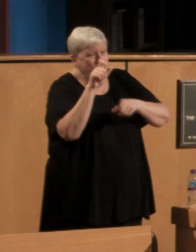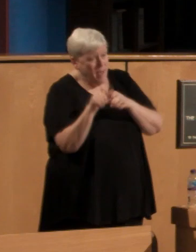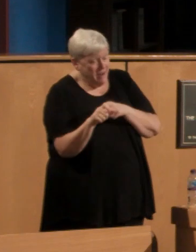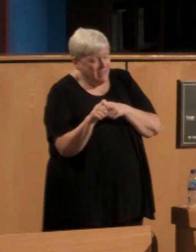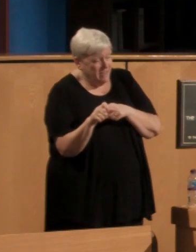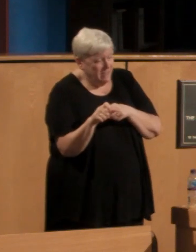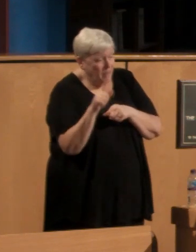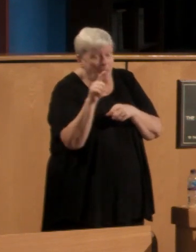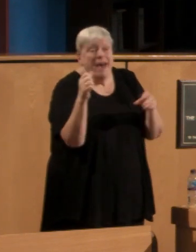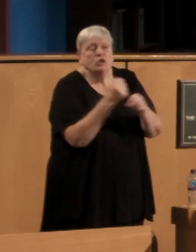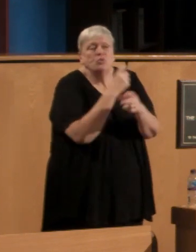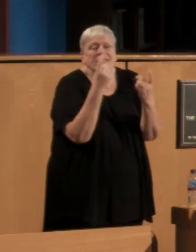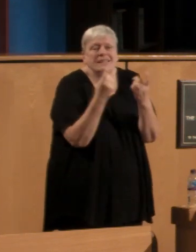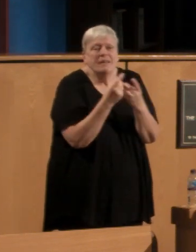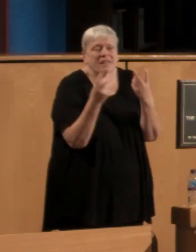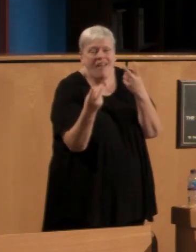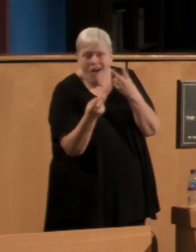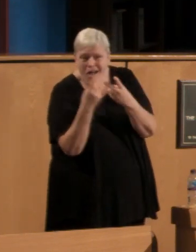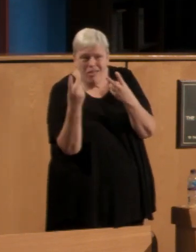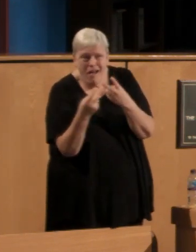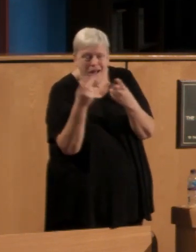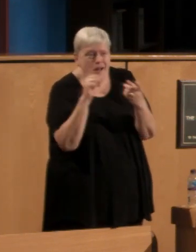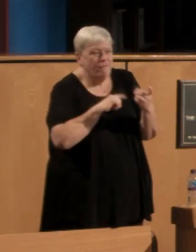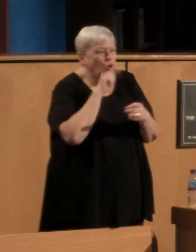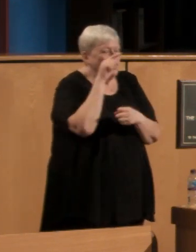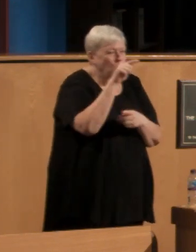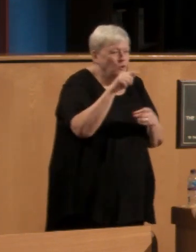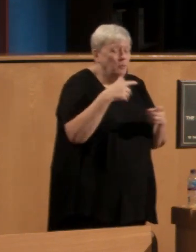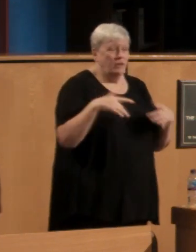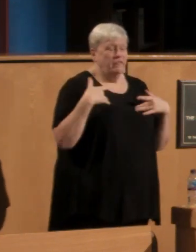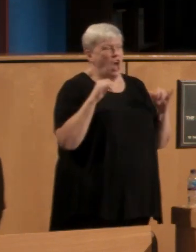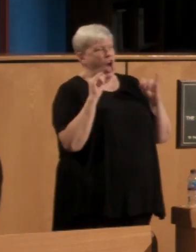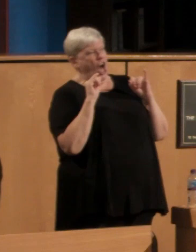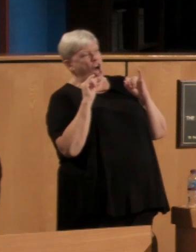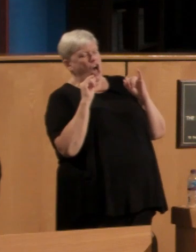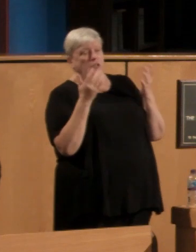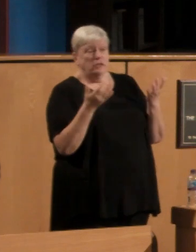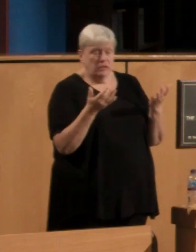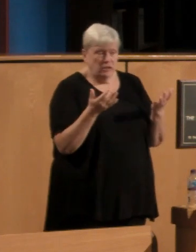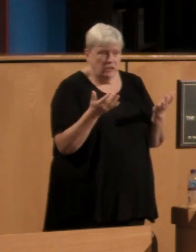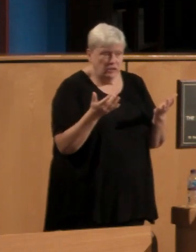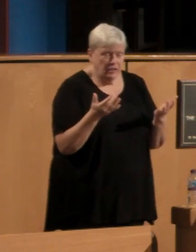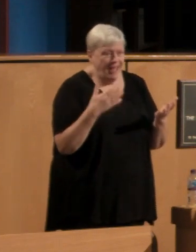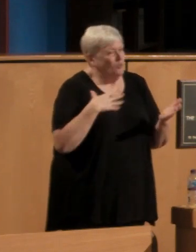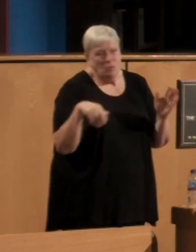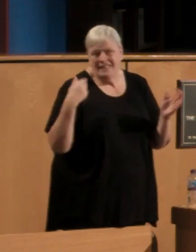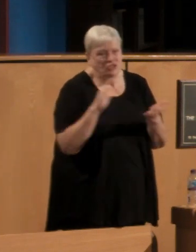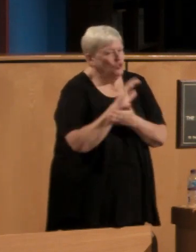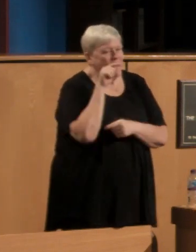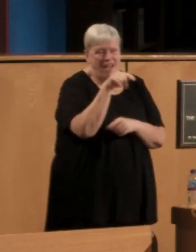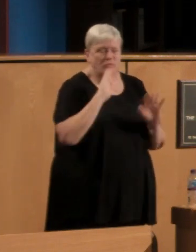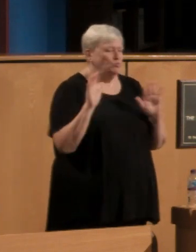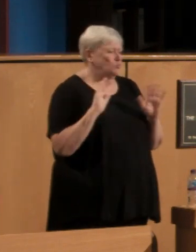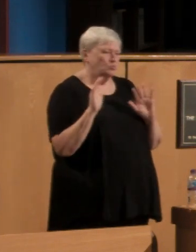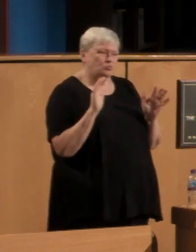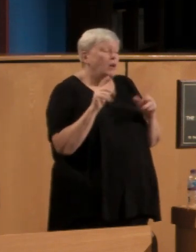but it's going to do something for you that's not just making you feel really, really horrible. That's not what I enjoy in any piece